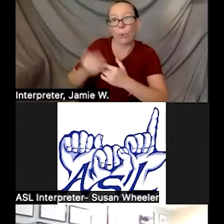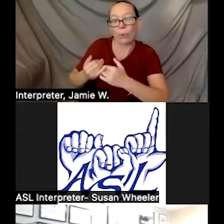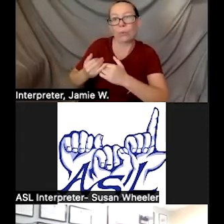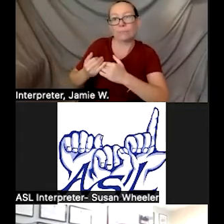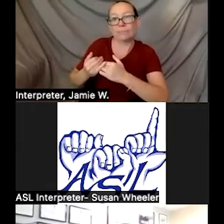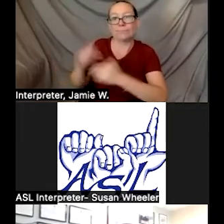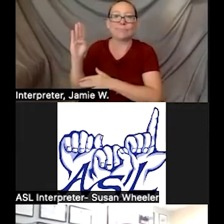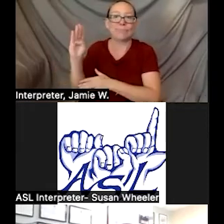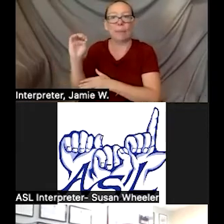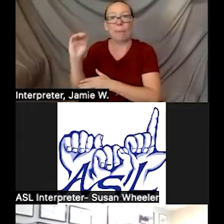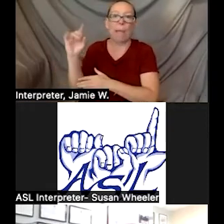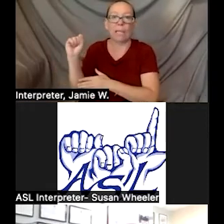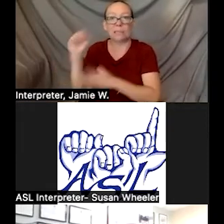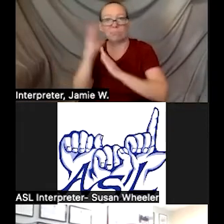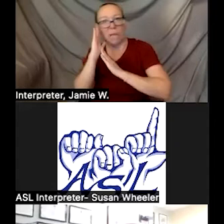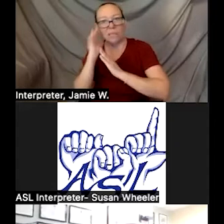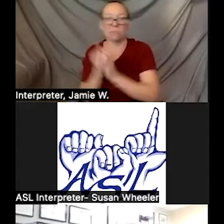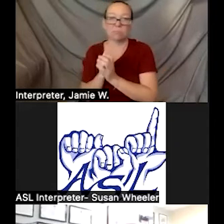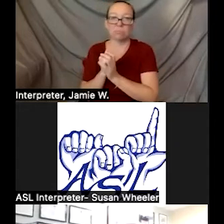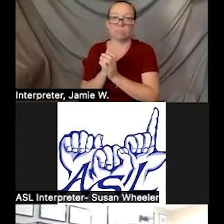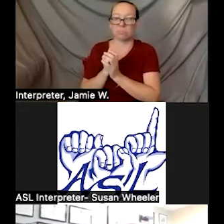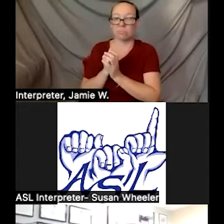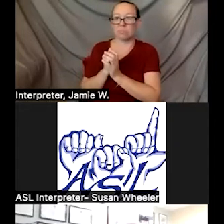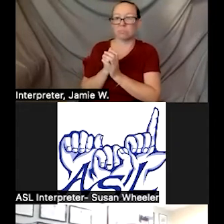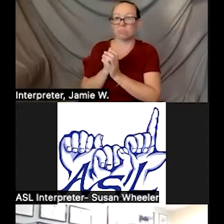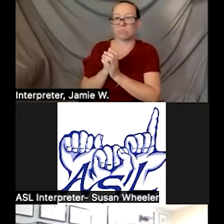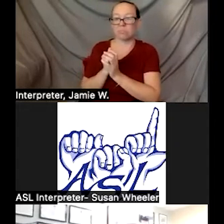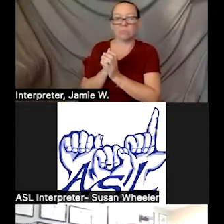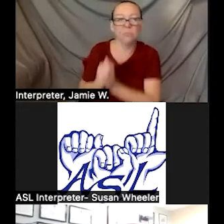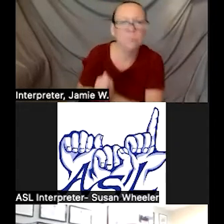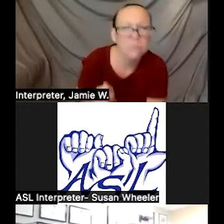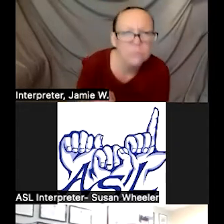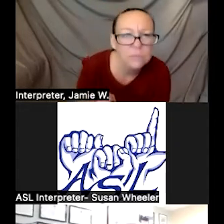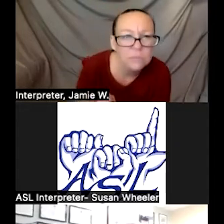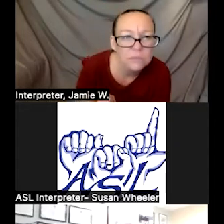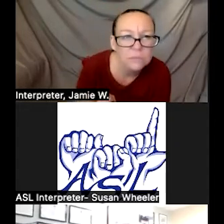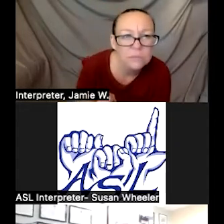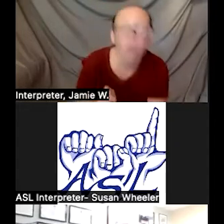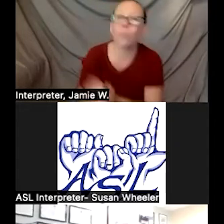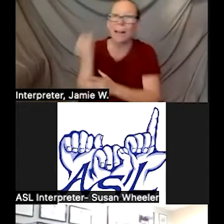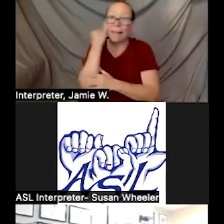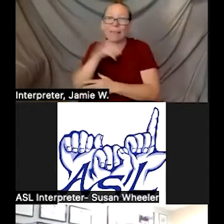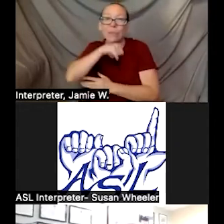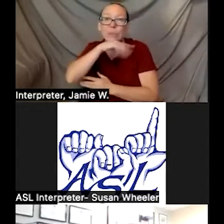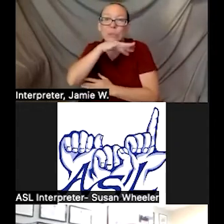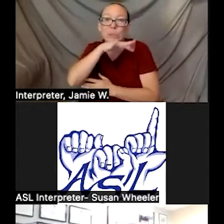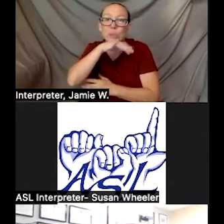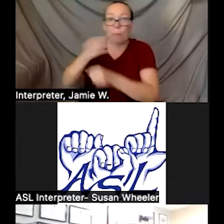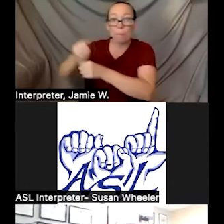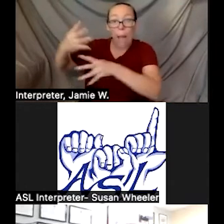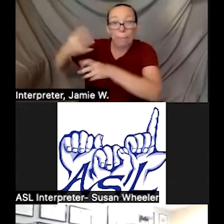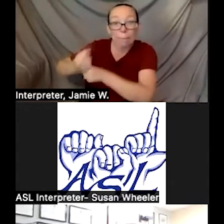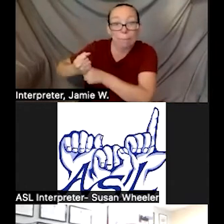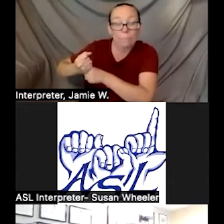of a smart bomb or dirty bomb, excuse me,